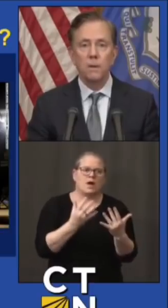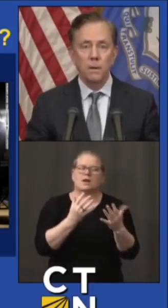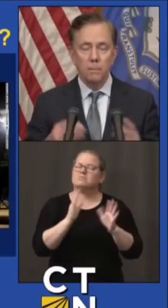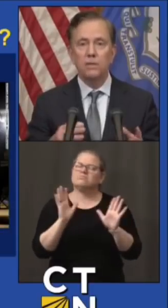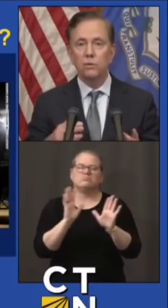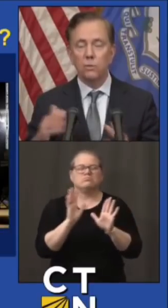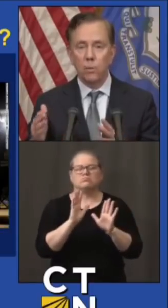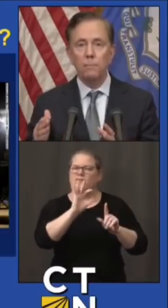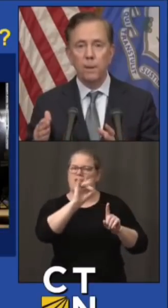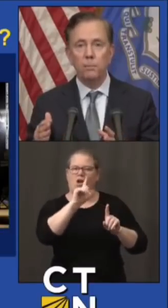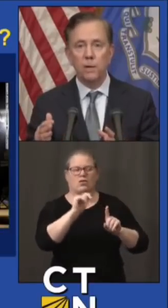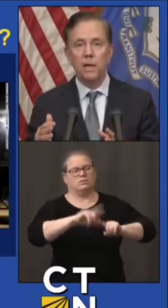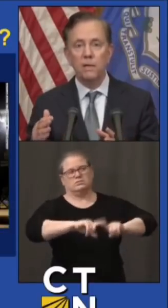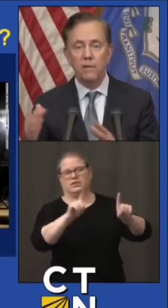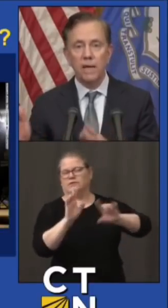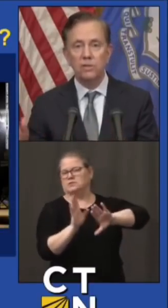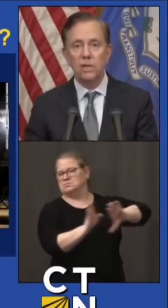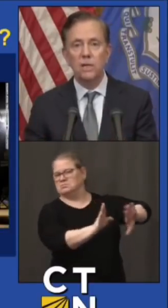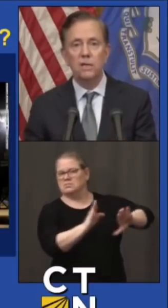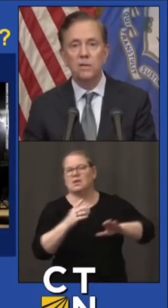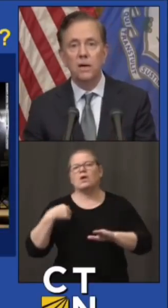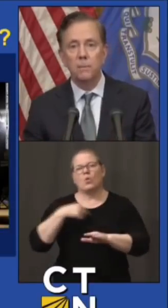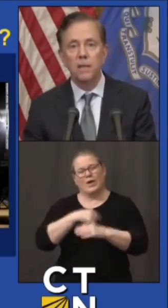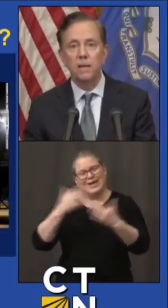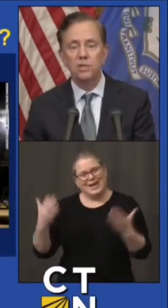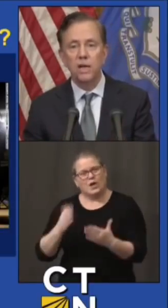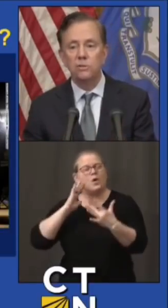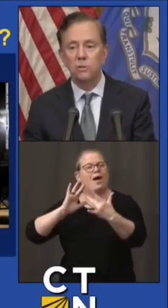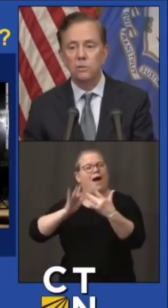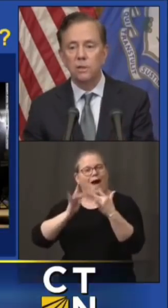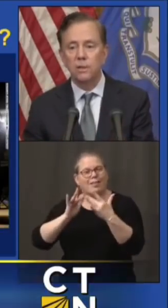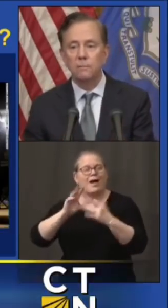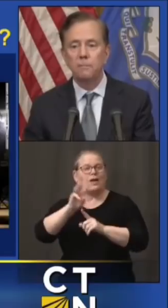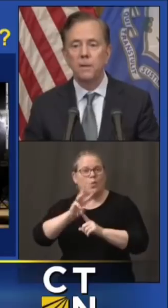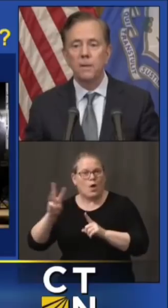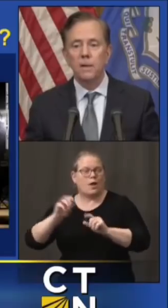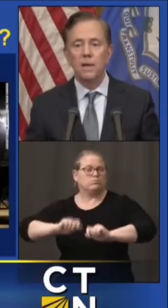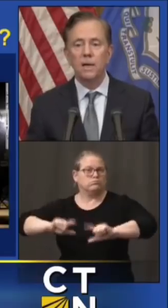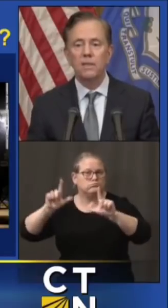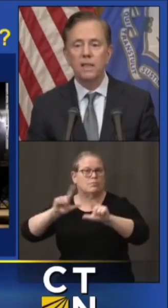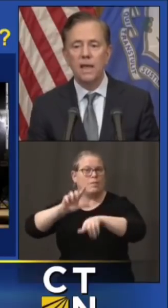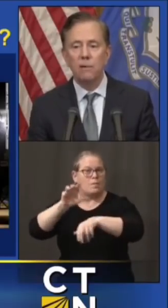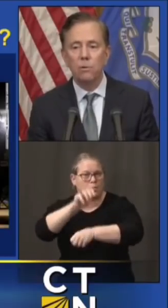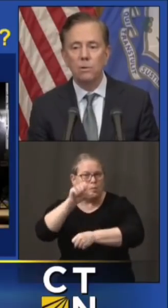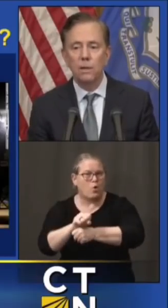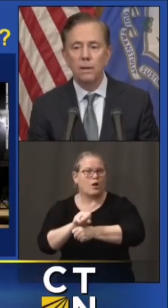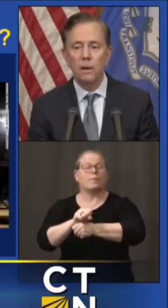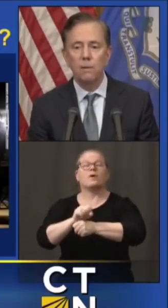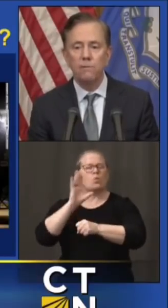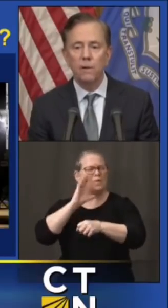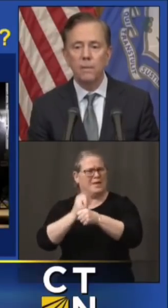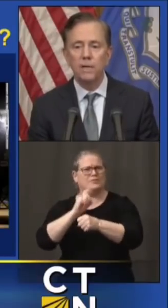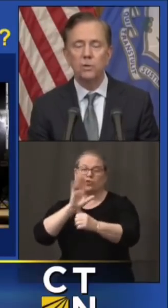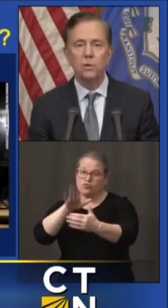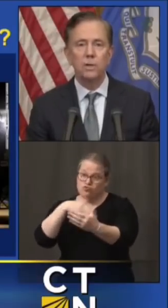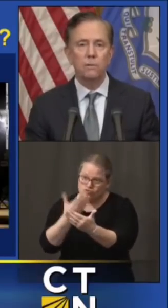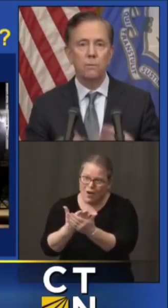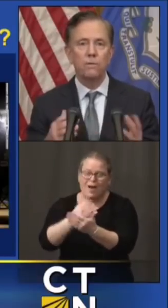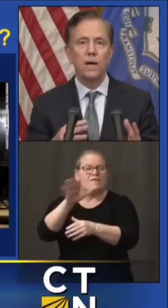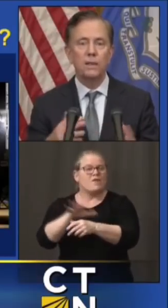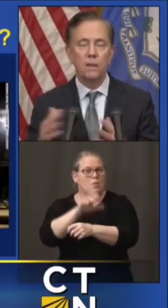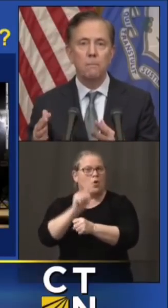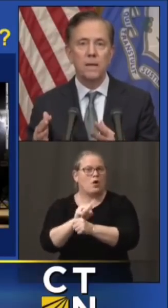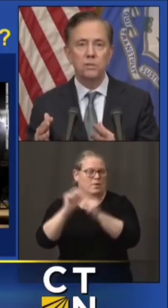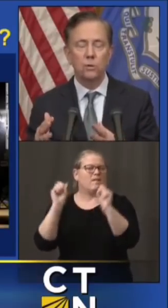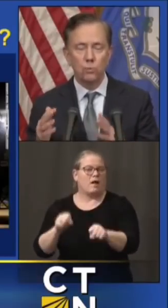reservation. Make sure the right people are getting the vaccine at the time that they've scheduled, and I think that will hopefully make sure that